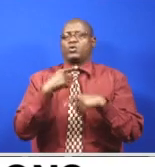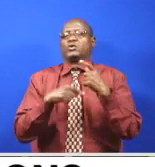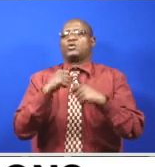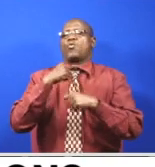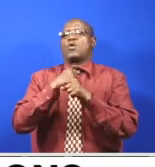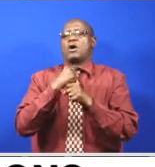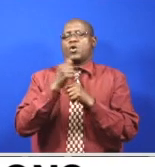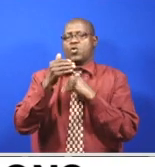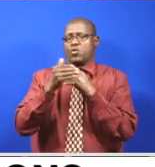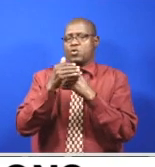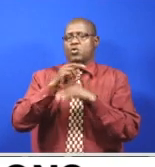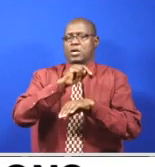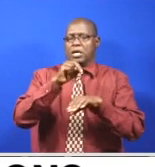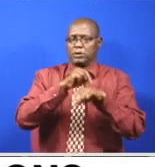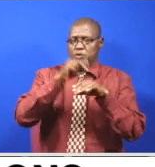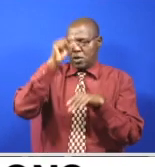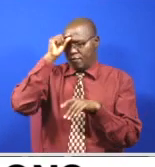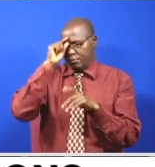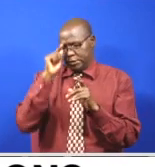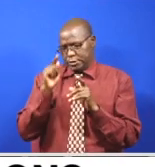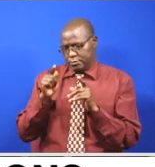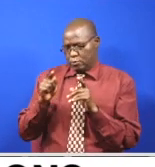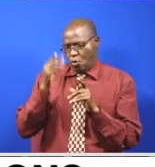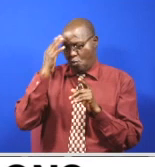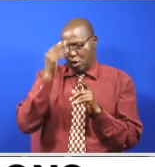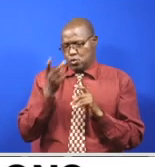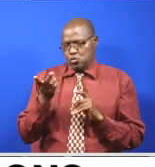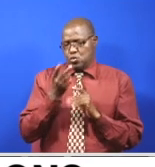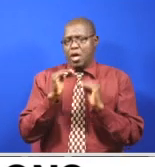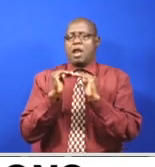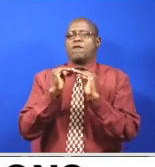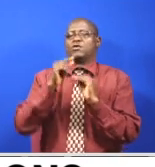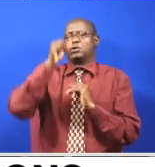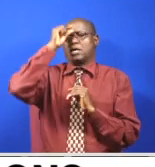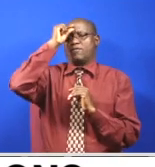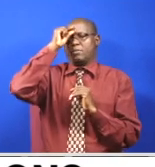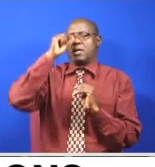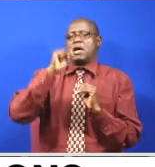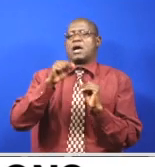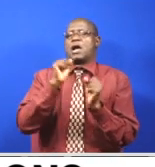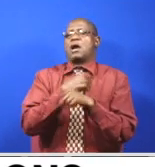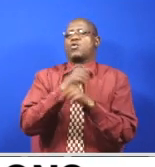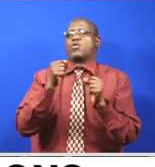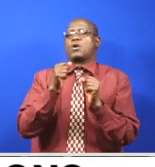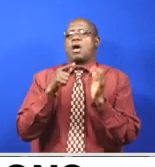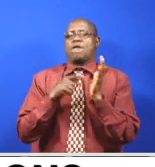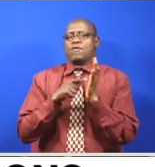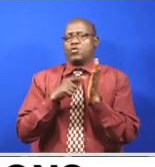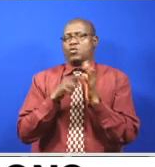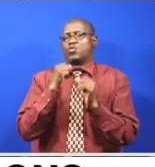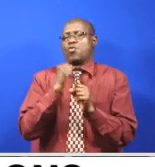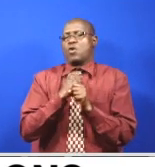closely with the national government, because the two levels of government cannot afford to work